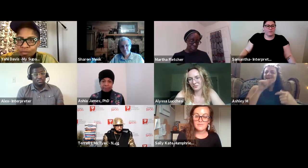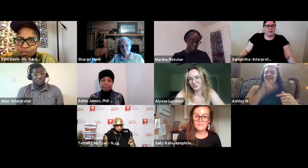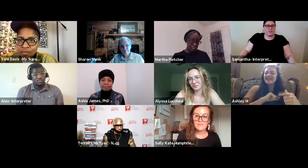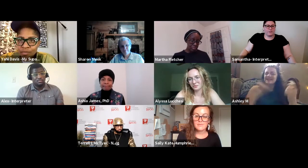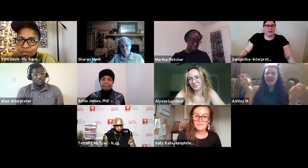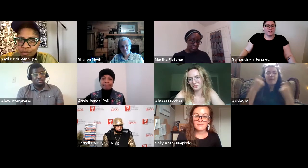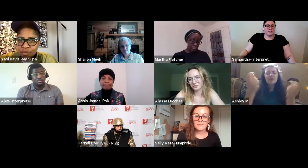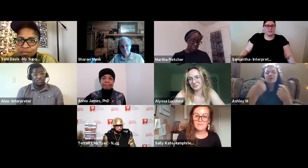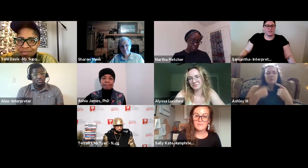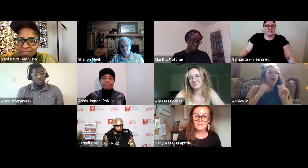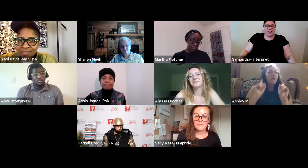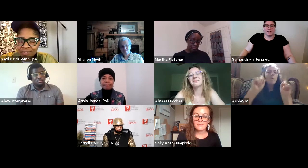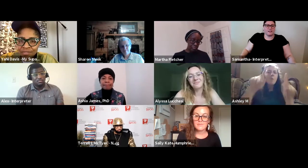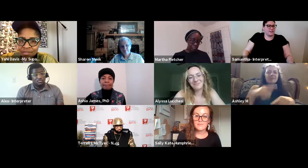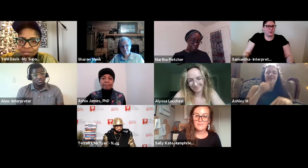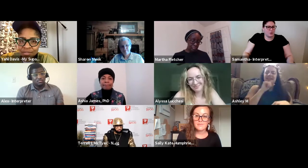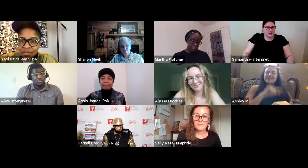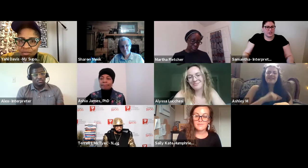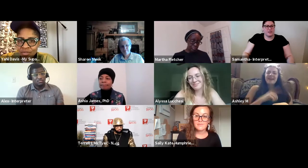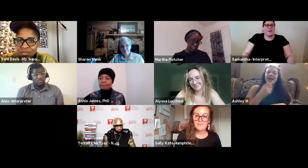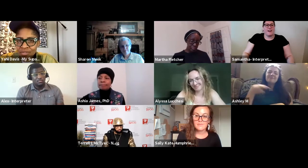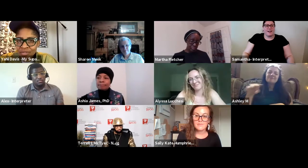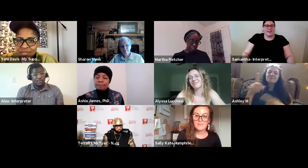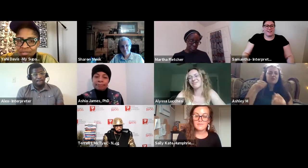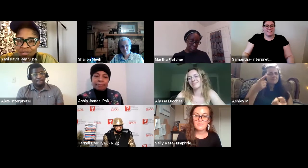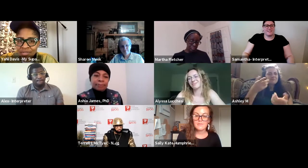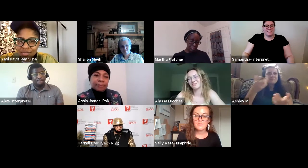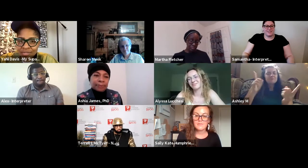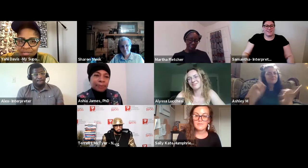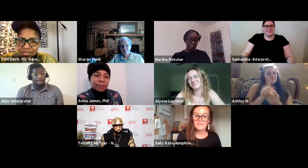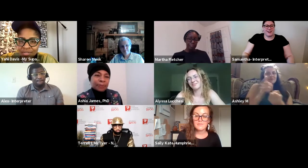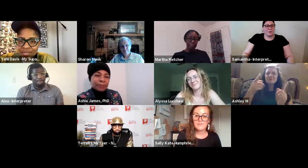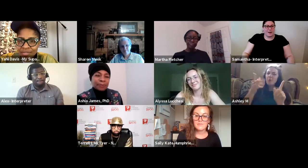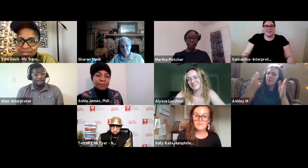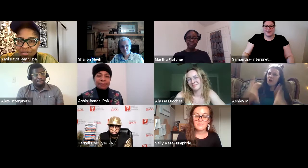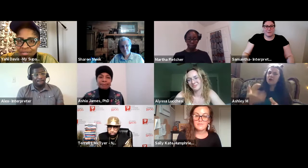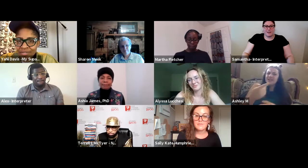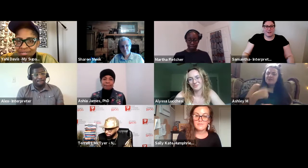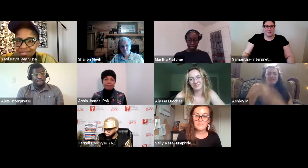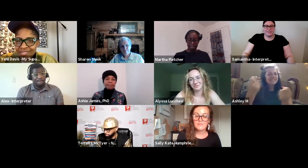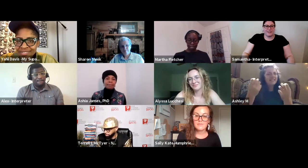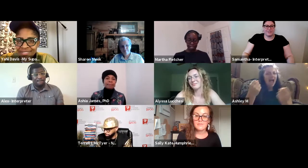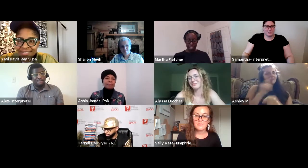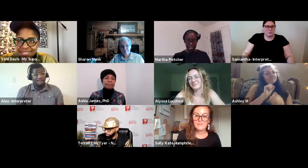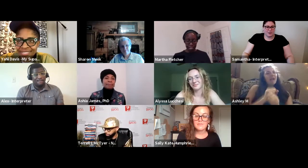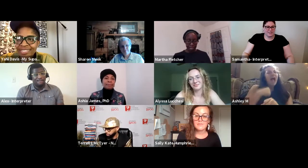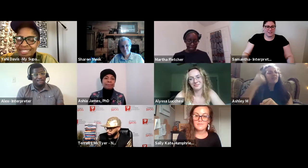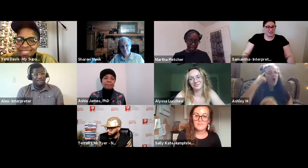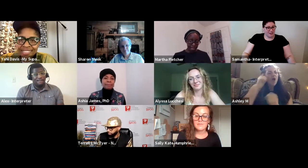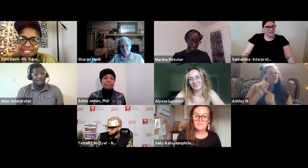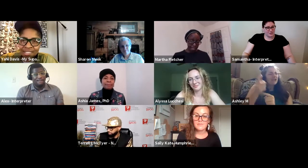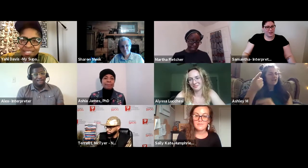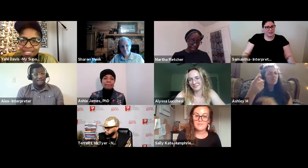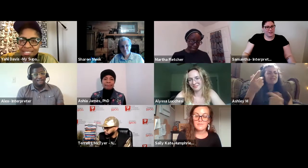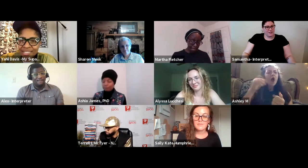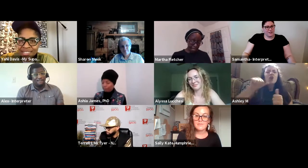And one of our friends had a celebration, and I went and I met her, and it was a new person, and